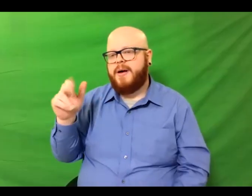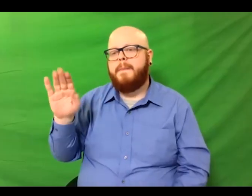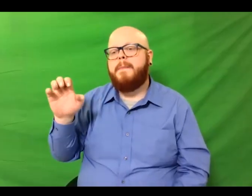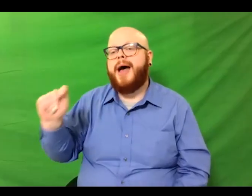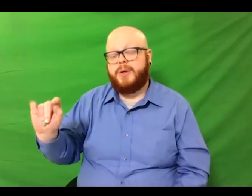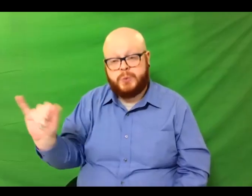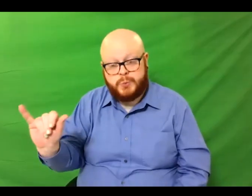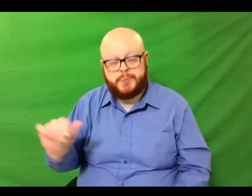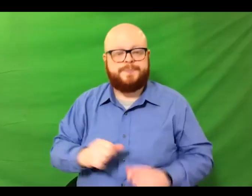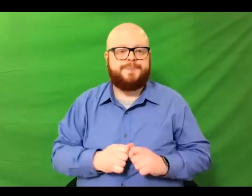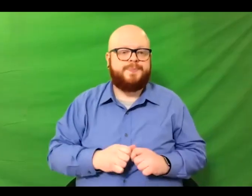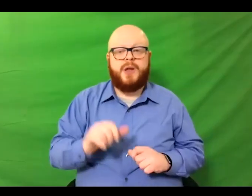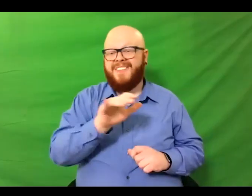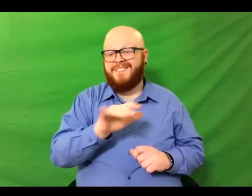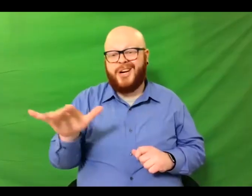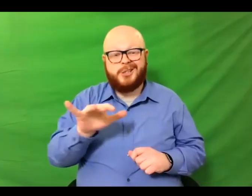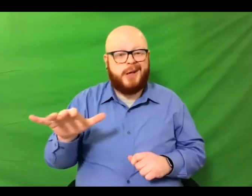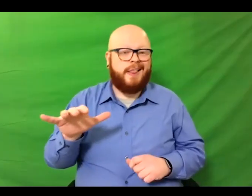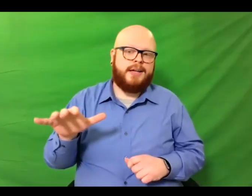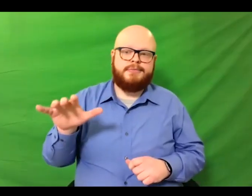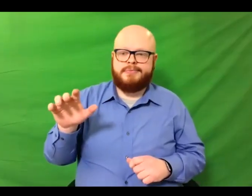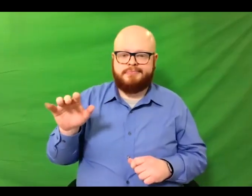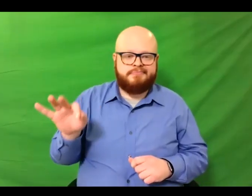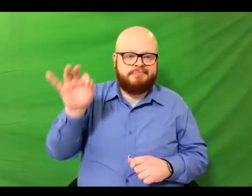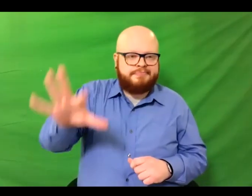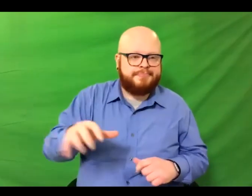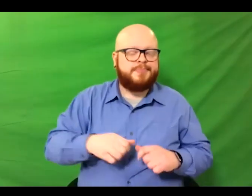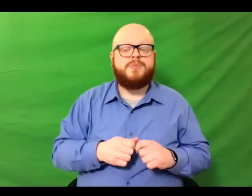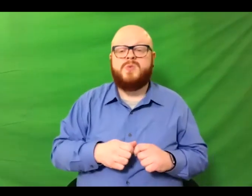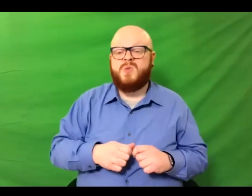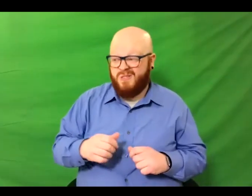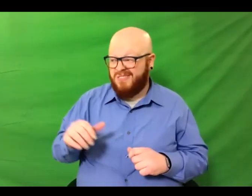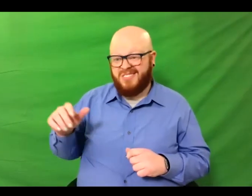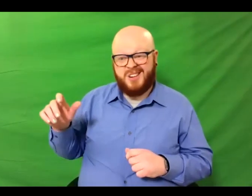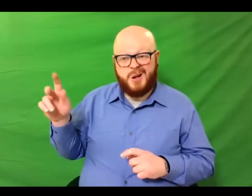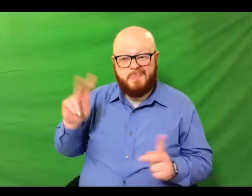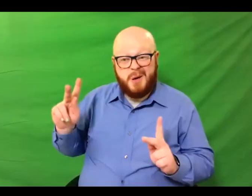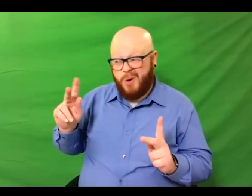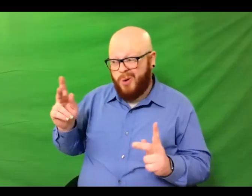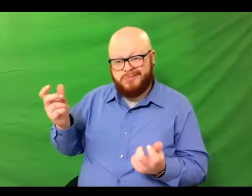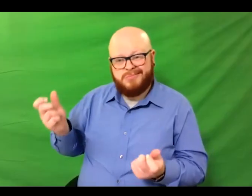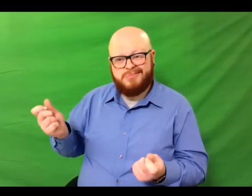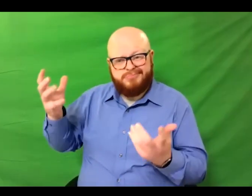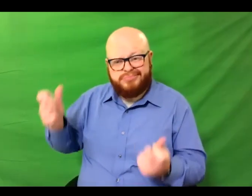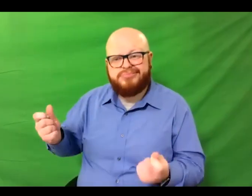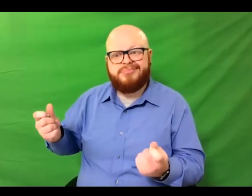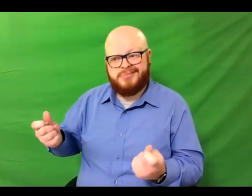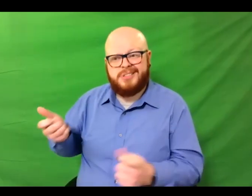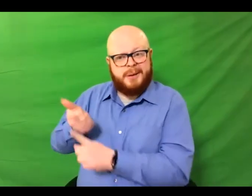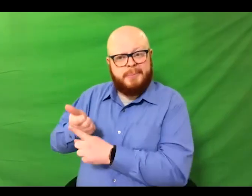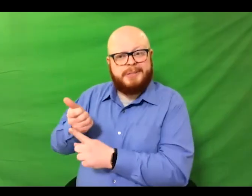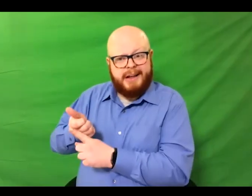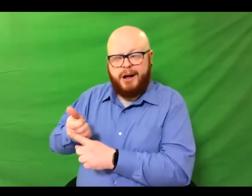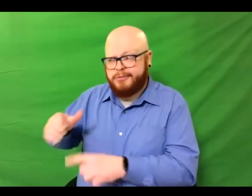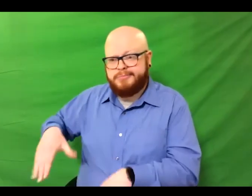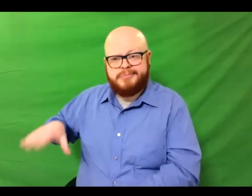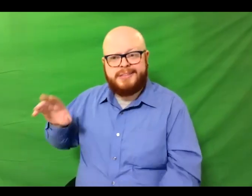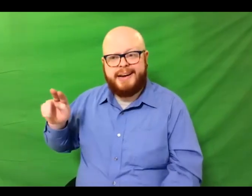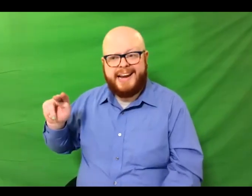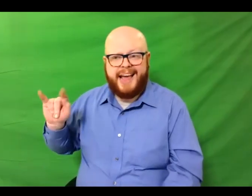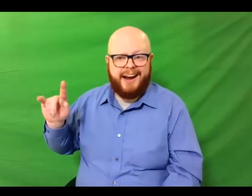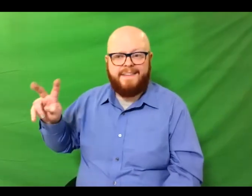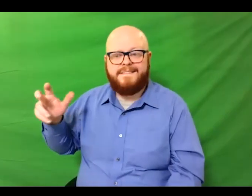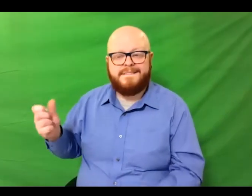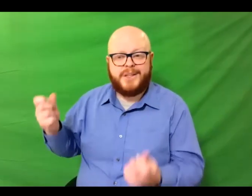Fingerspelling tidbits. Many of us may not realize this. Native ASL users will fingerspell around 10 to 15% of the time during signed discourse.